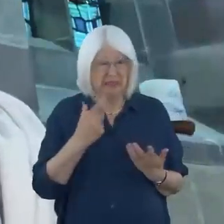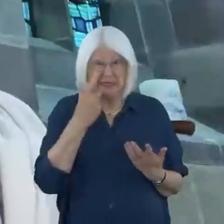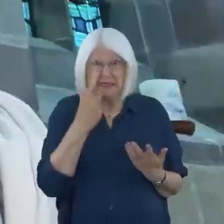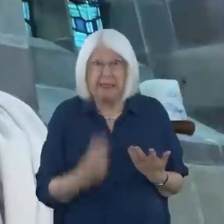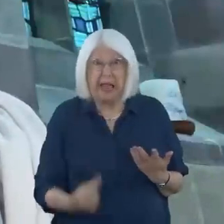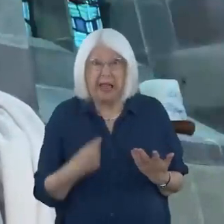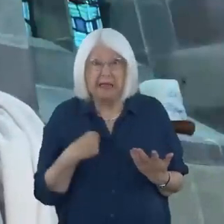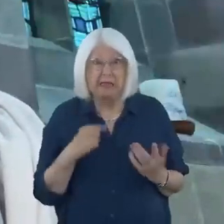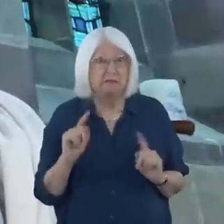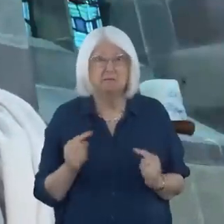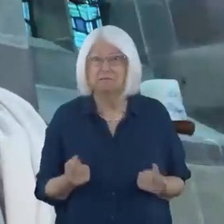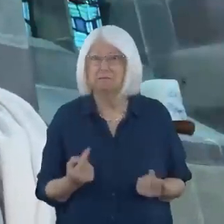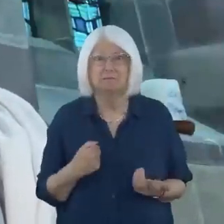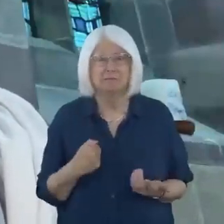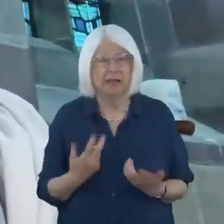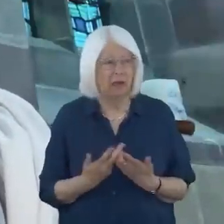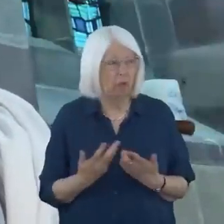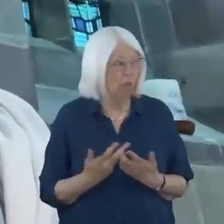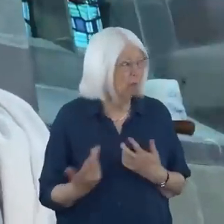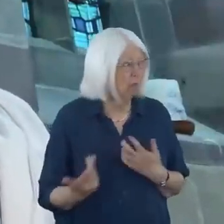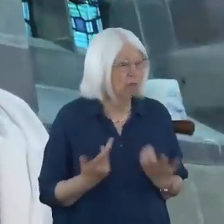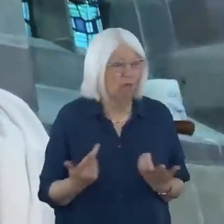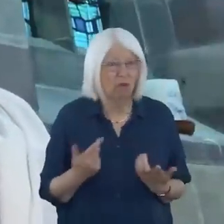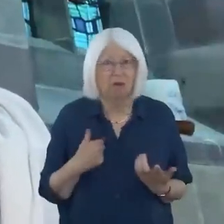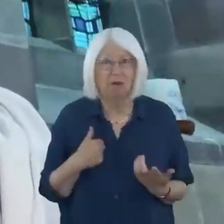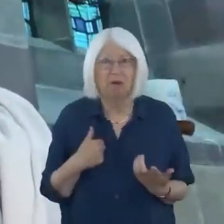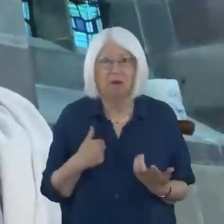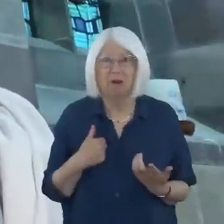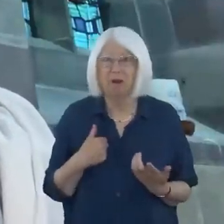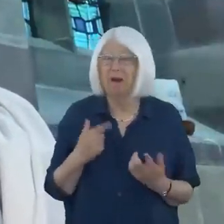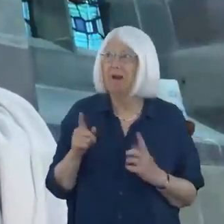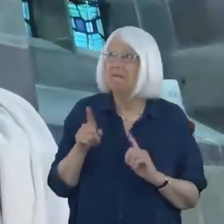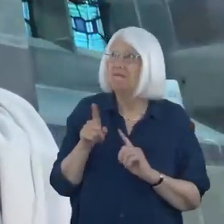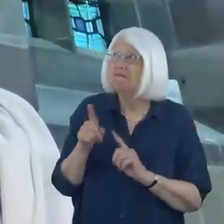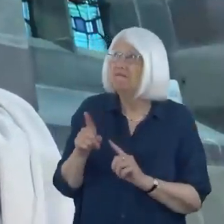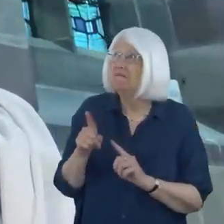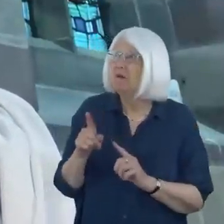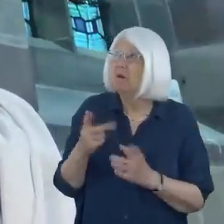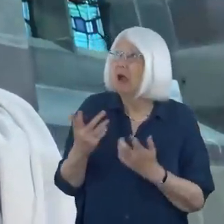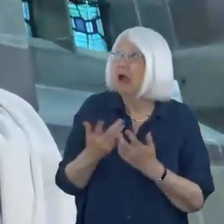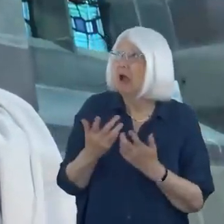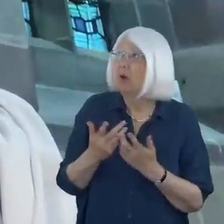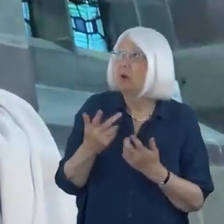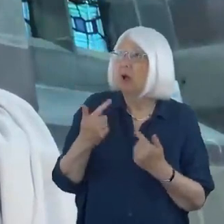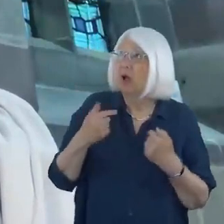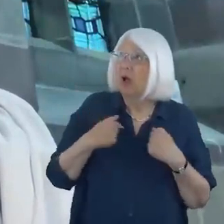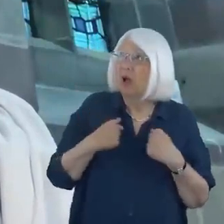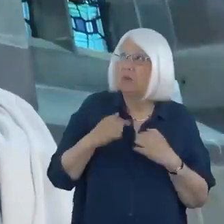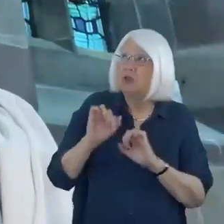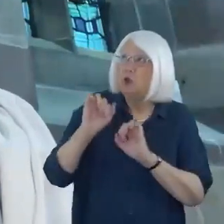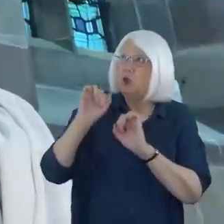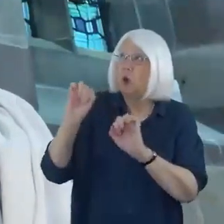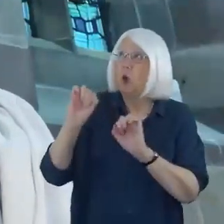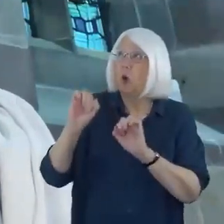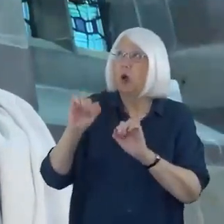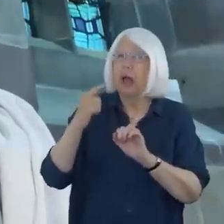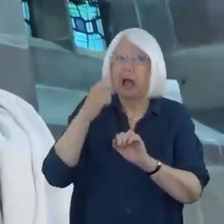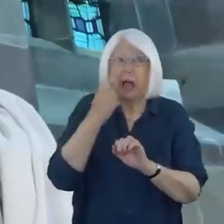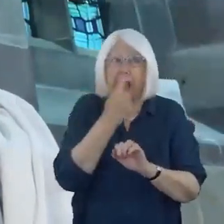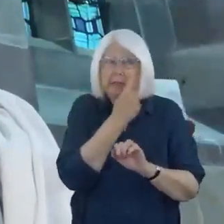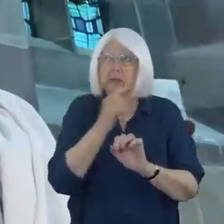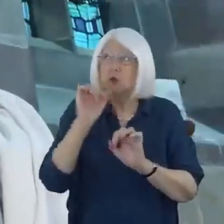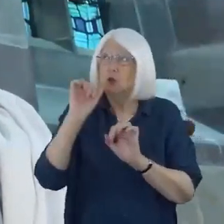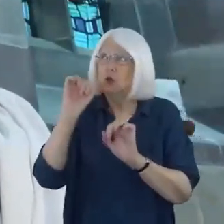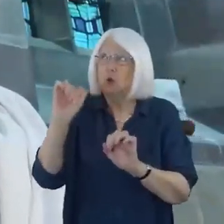the task. How could I possibly be Christ's eyes, hands, feet, and